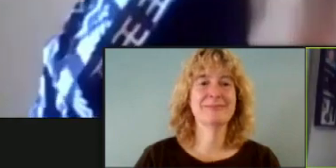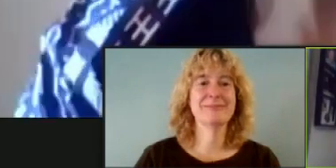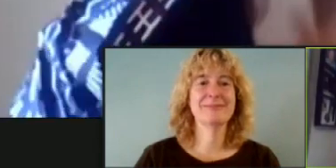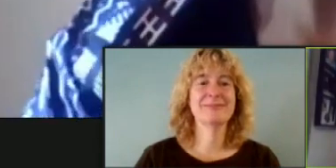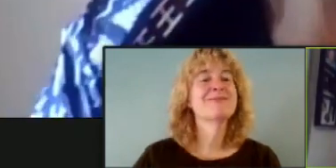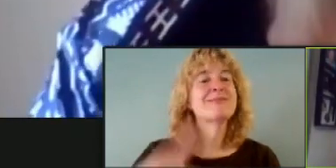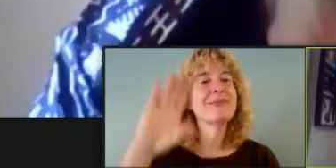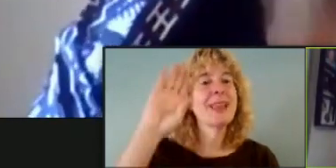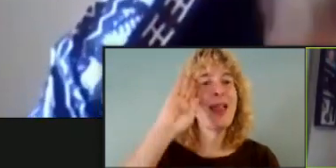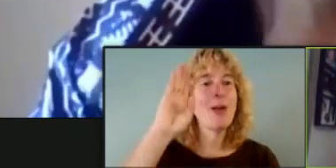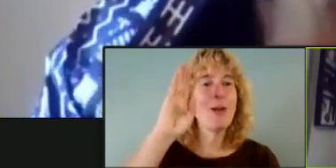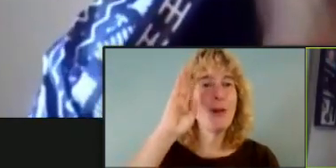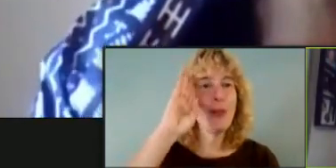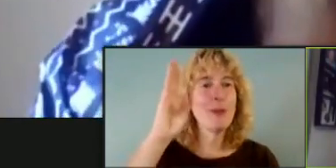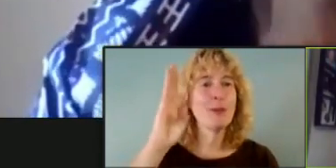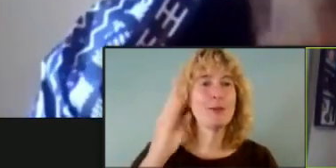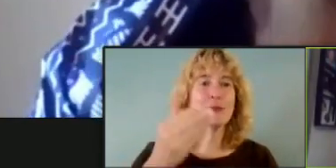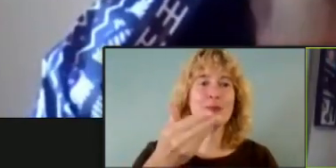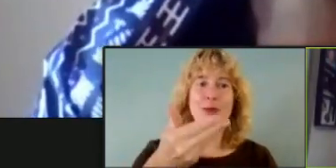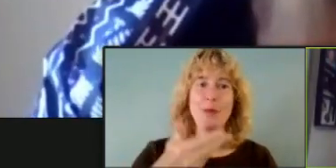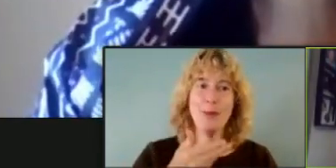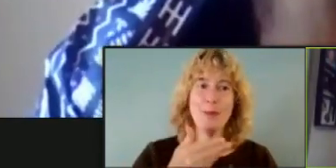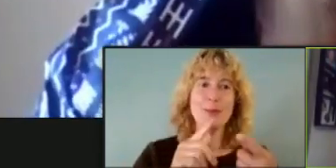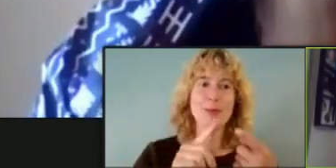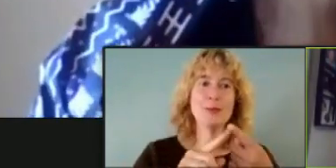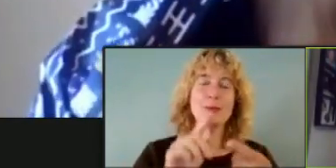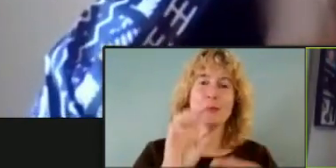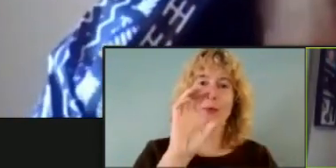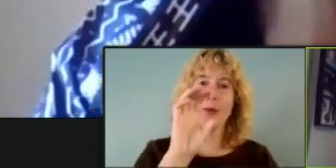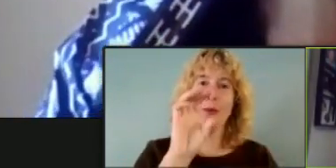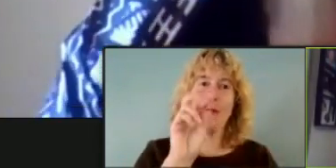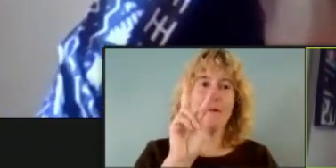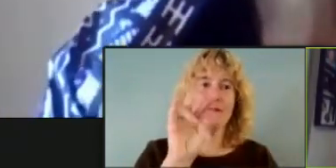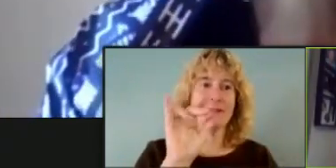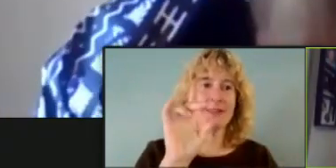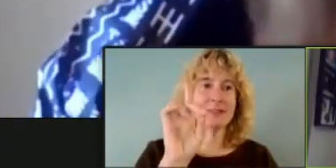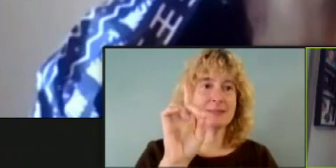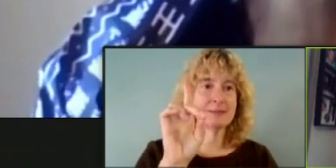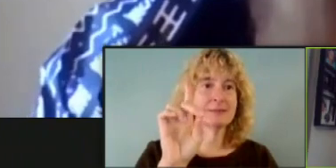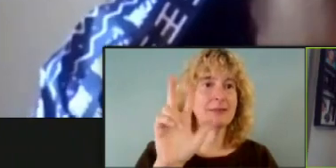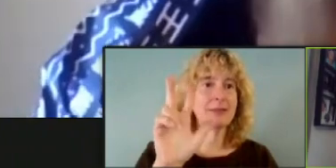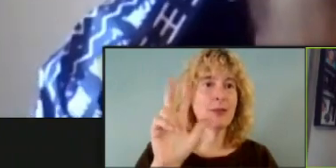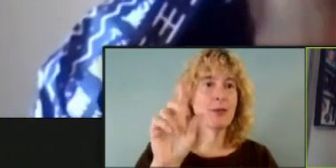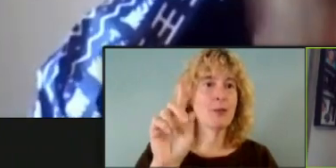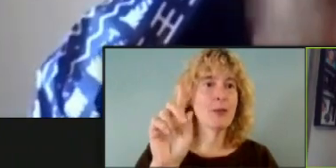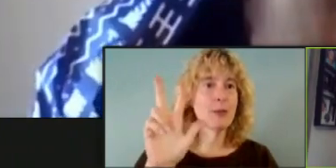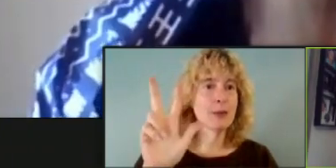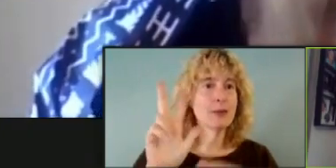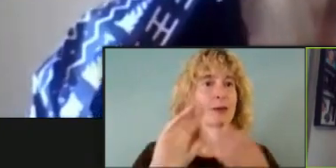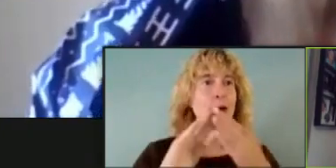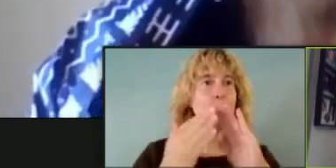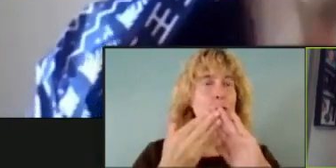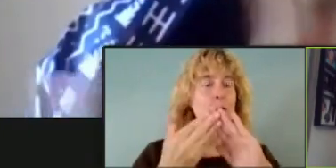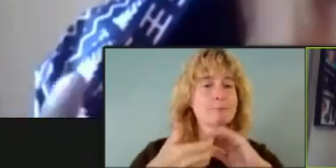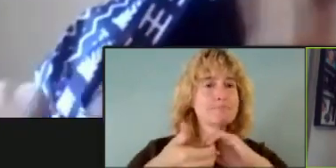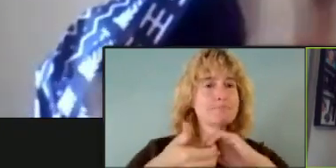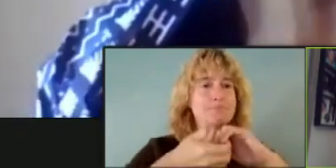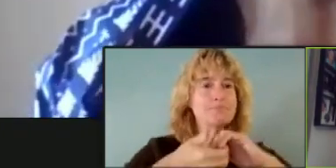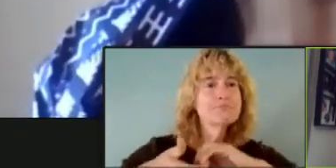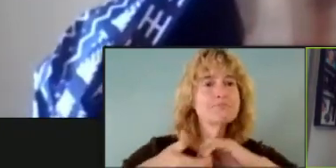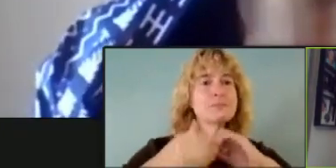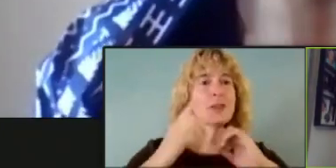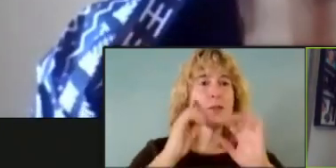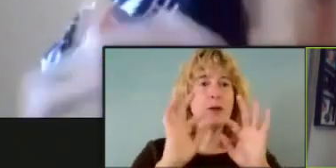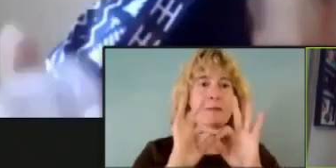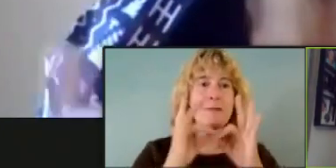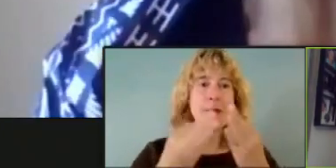Hello and welcome to the COVID313 Community Coalition for Families and Youth. Now